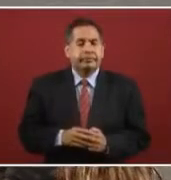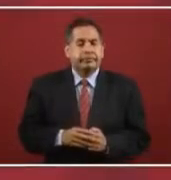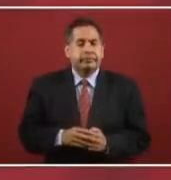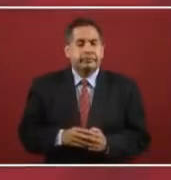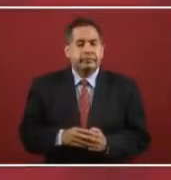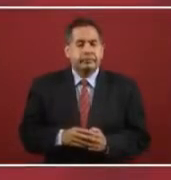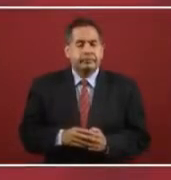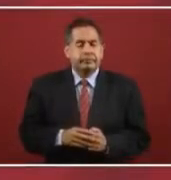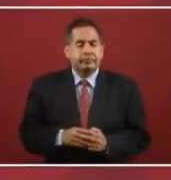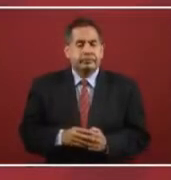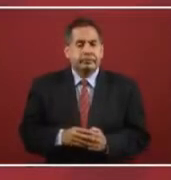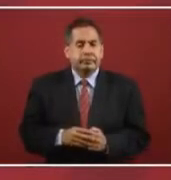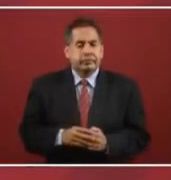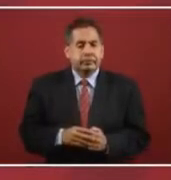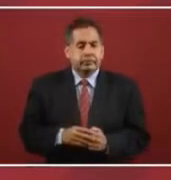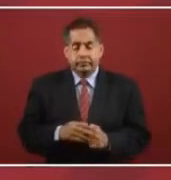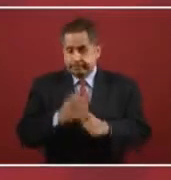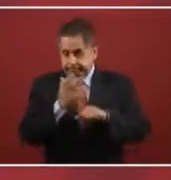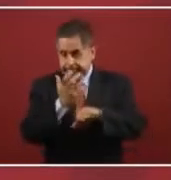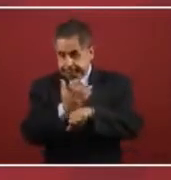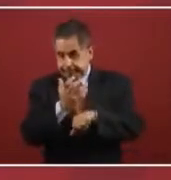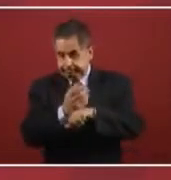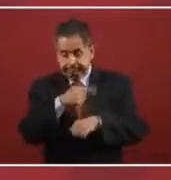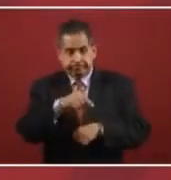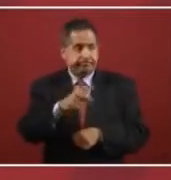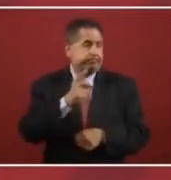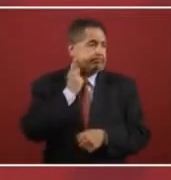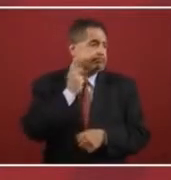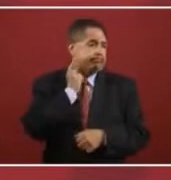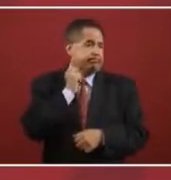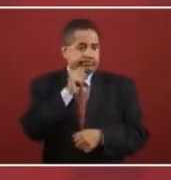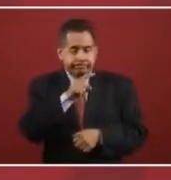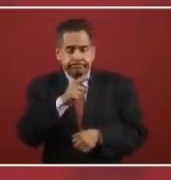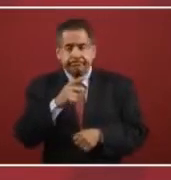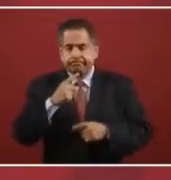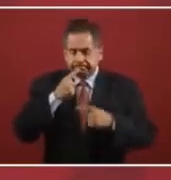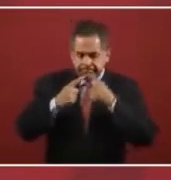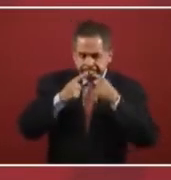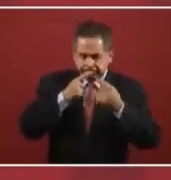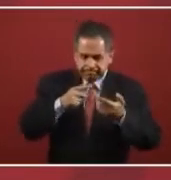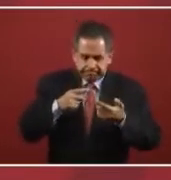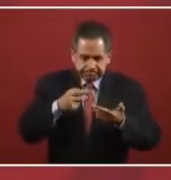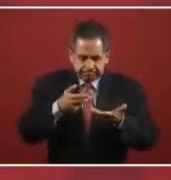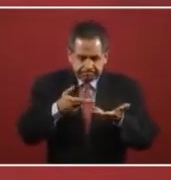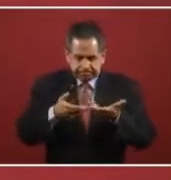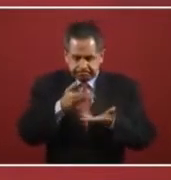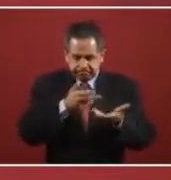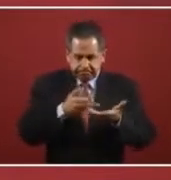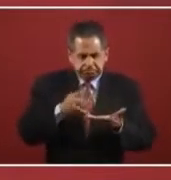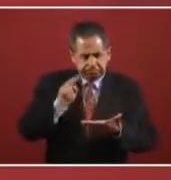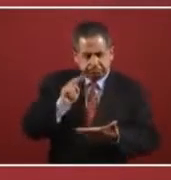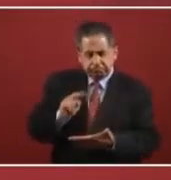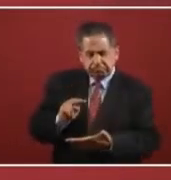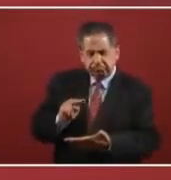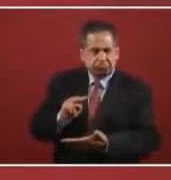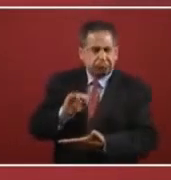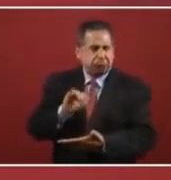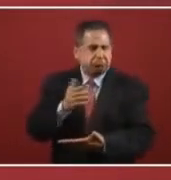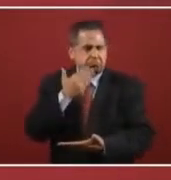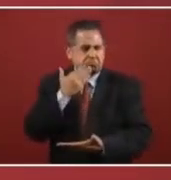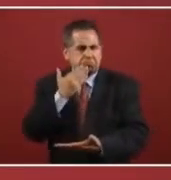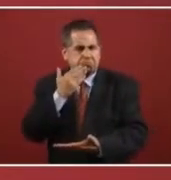los legisladores en Estados Unidos that the legislators in the United States are looking con buenos ojos with good